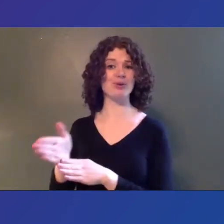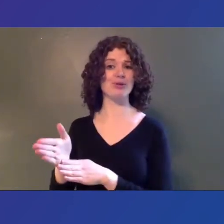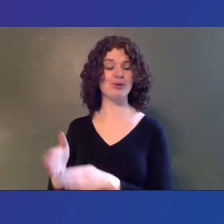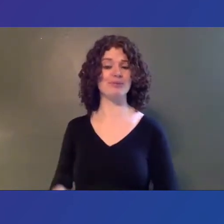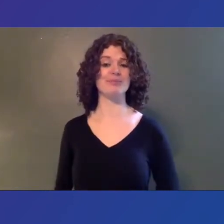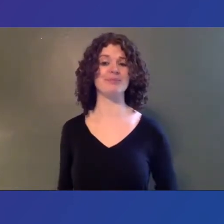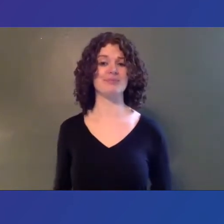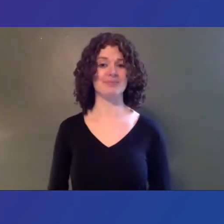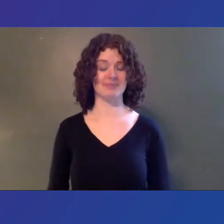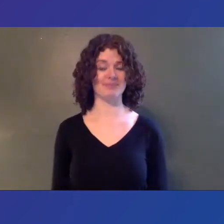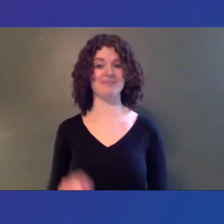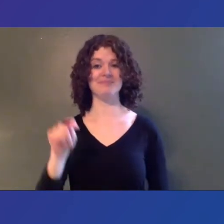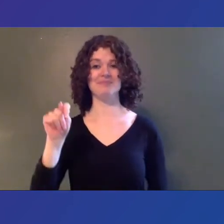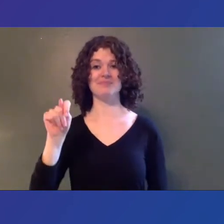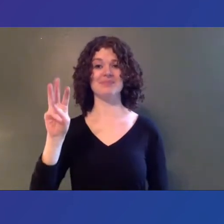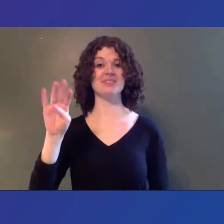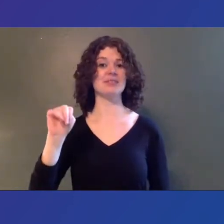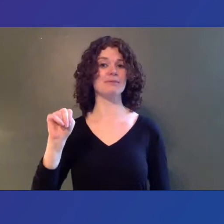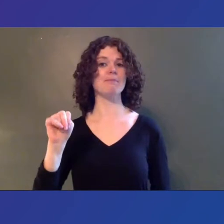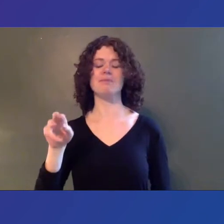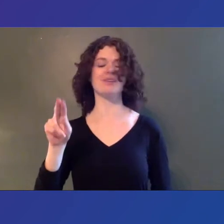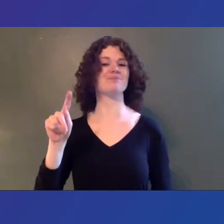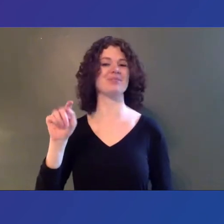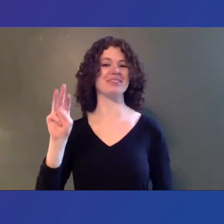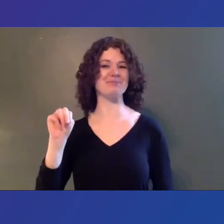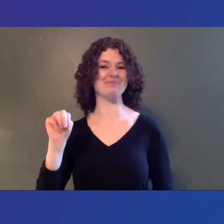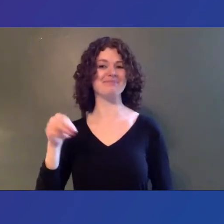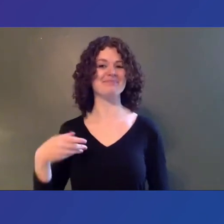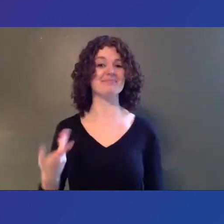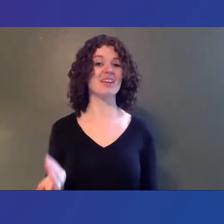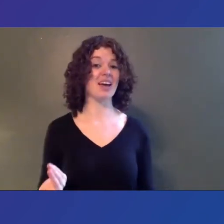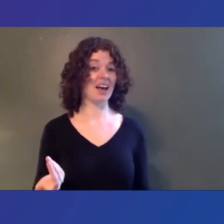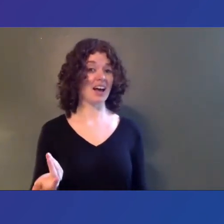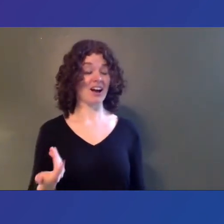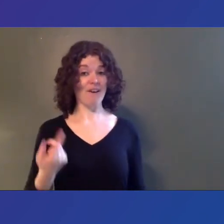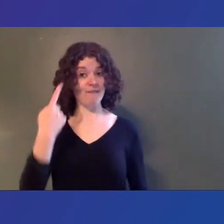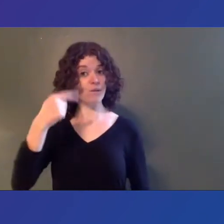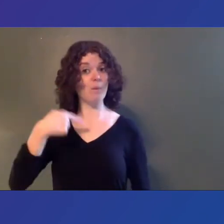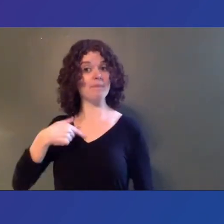find Tim here. I even find on a performative level,